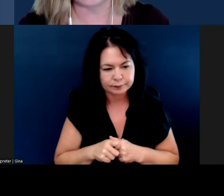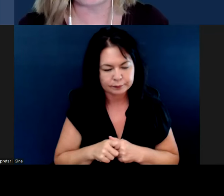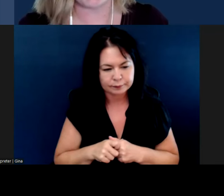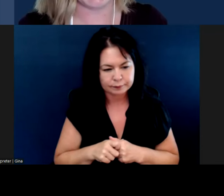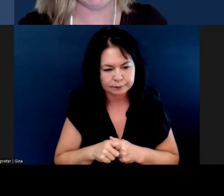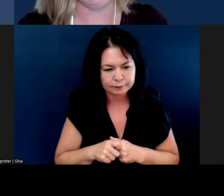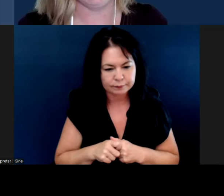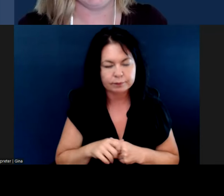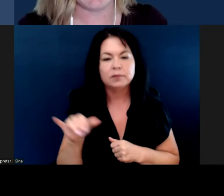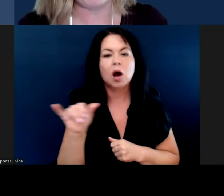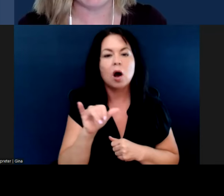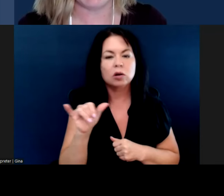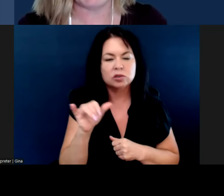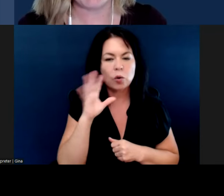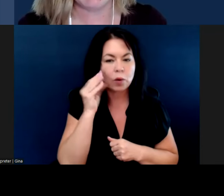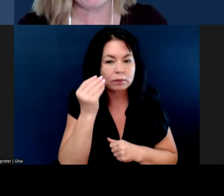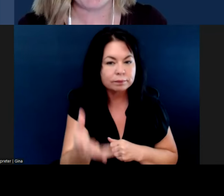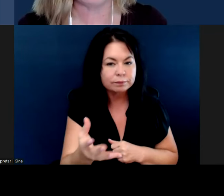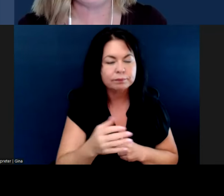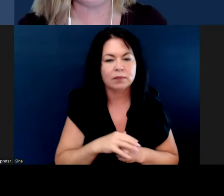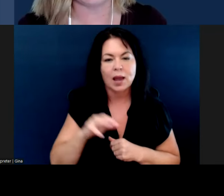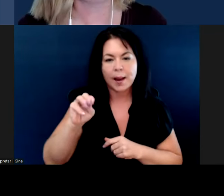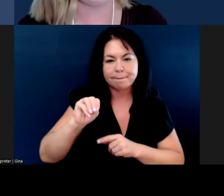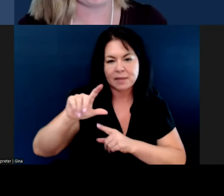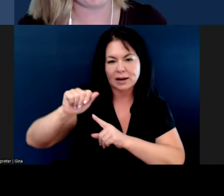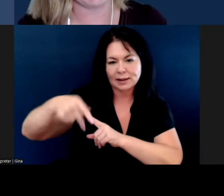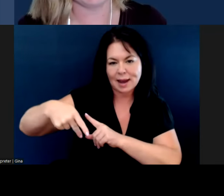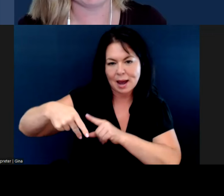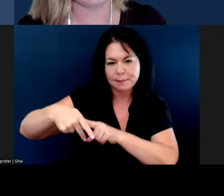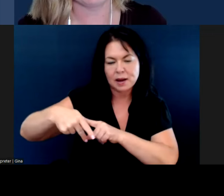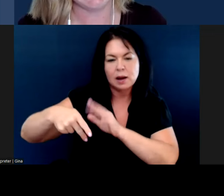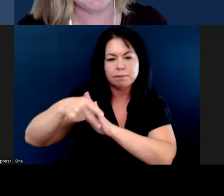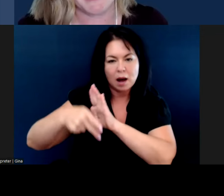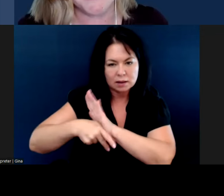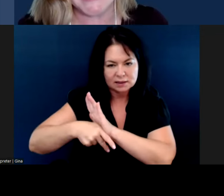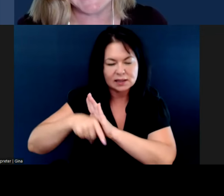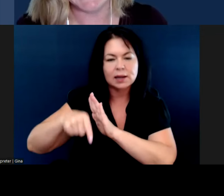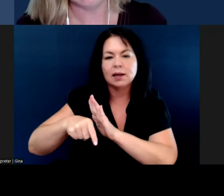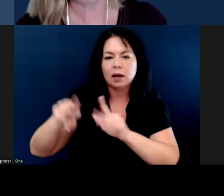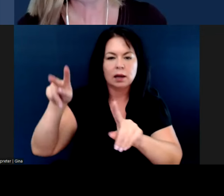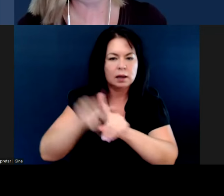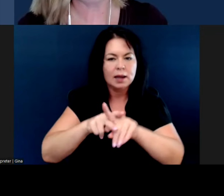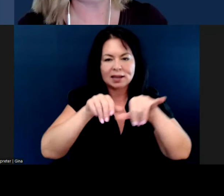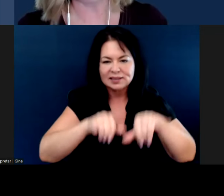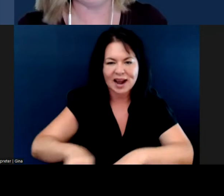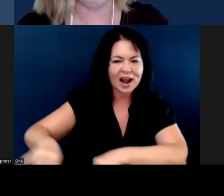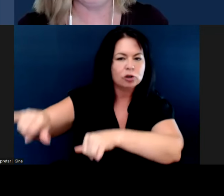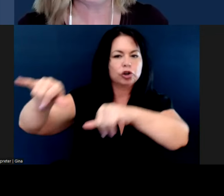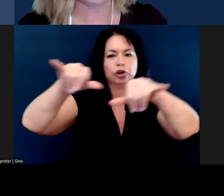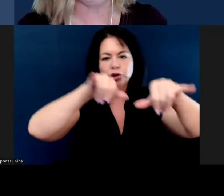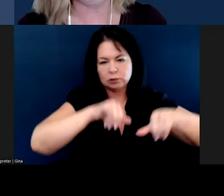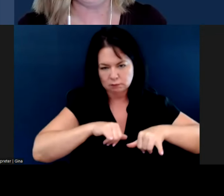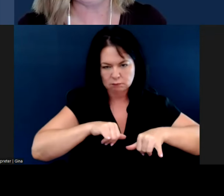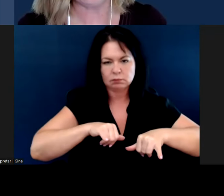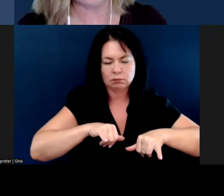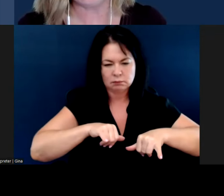And I'll just throw out again, Medigap policies are standardized in the benefits. So for example,